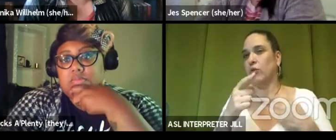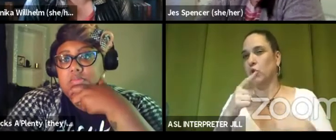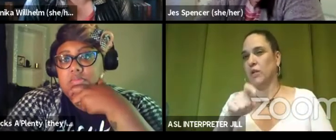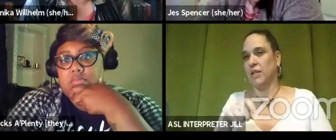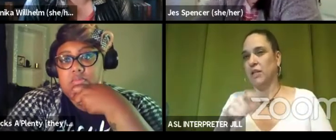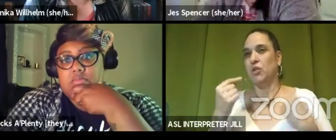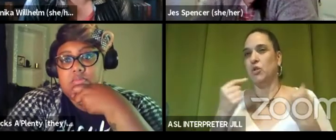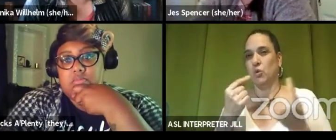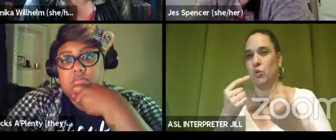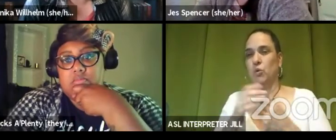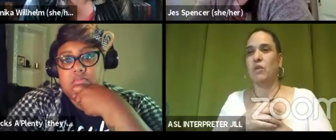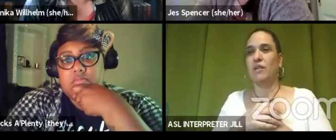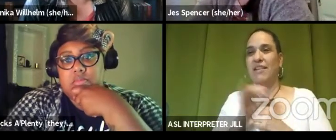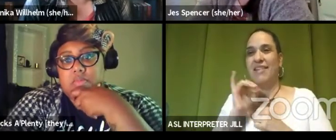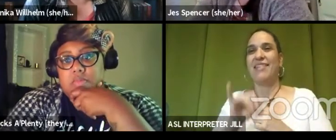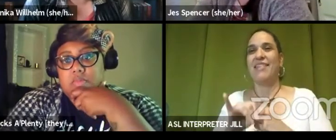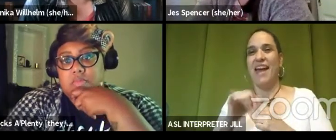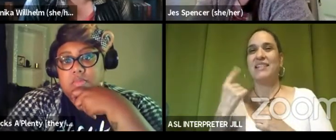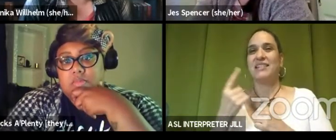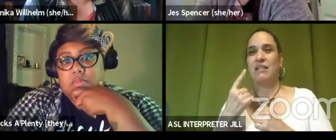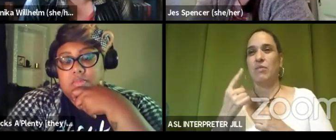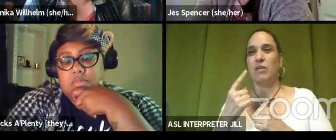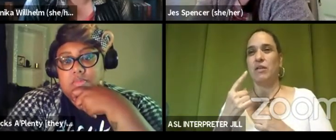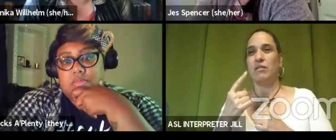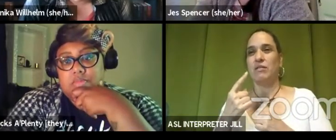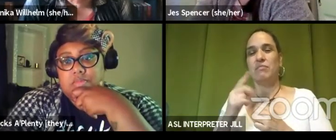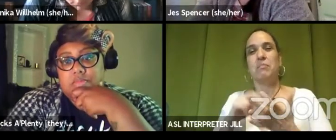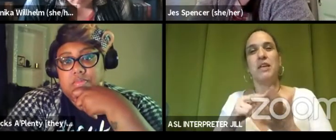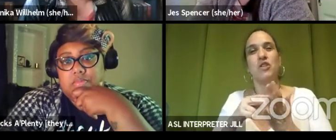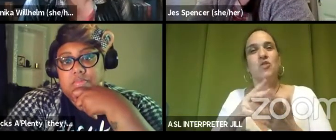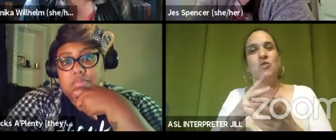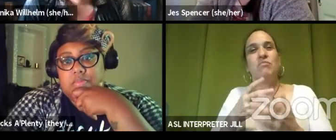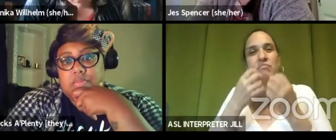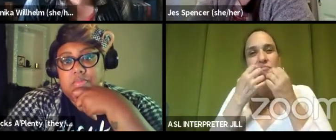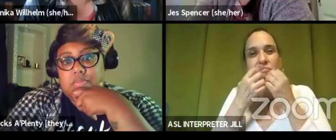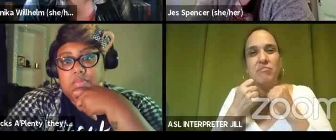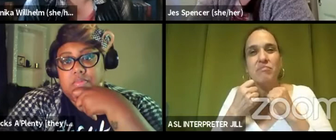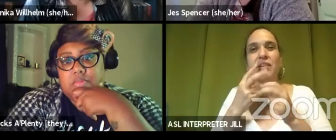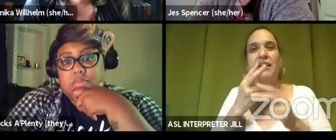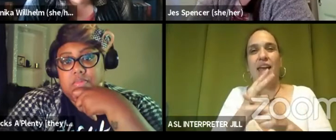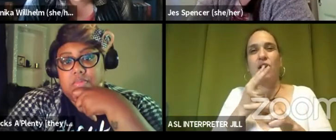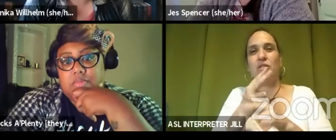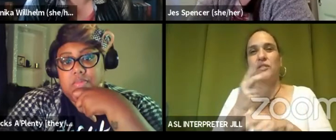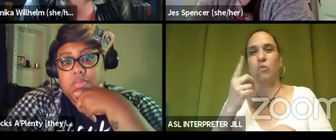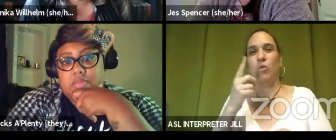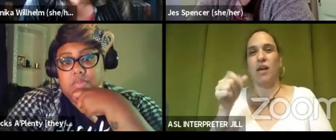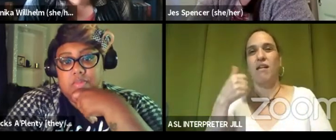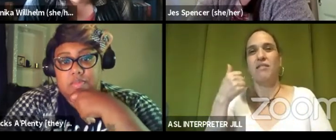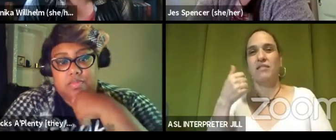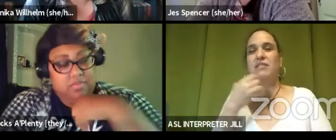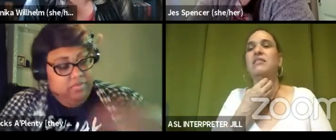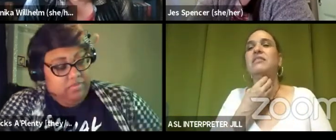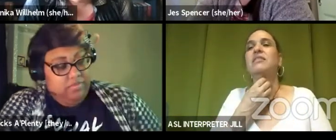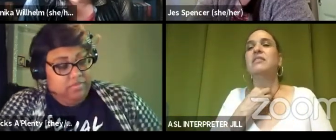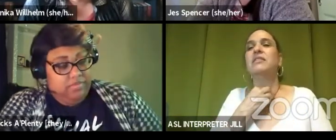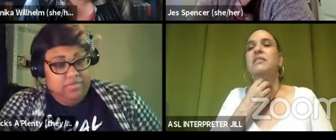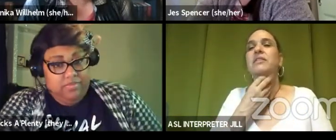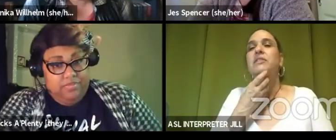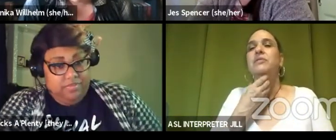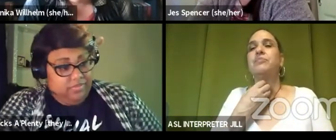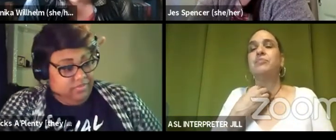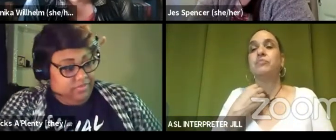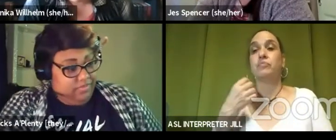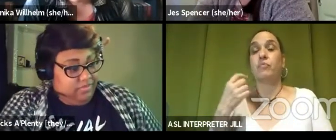that is something that is just caring for someone else. Right. Well, you know? Doesn't you think too, like, as